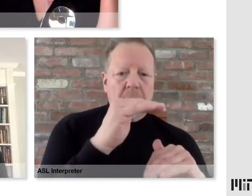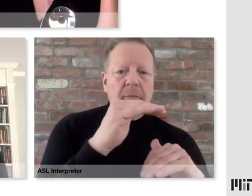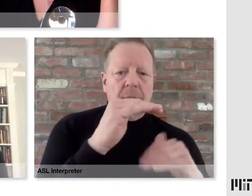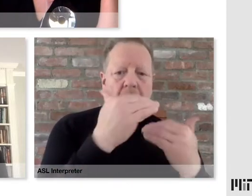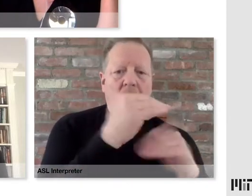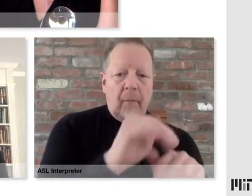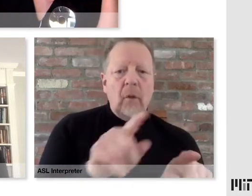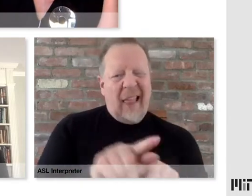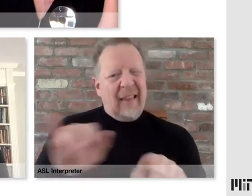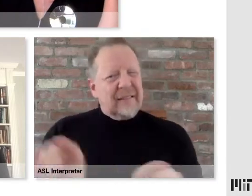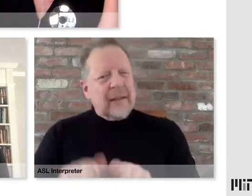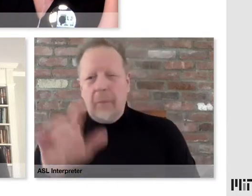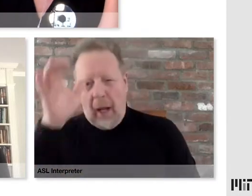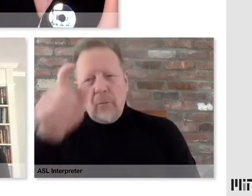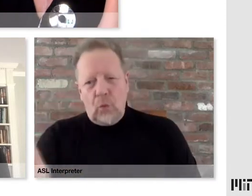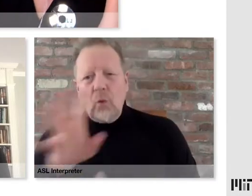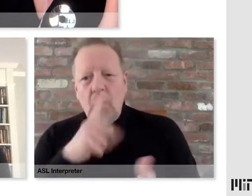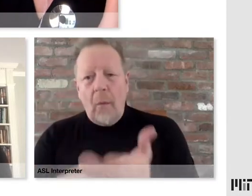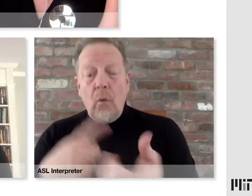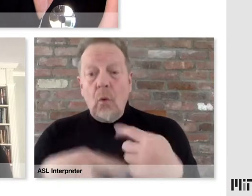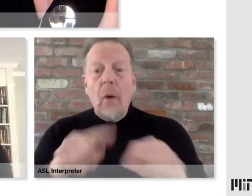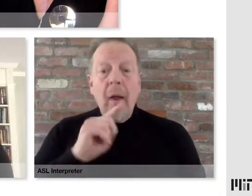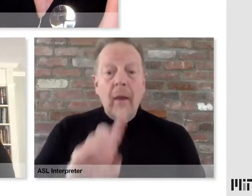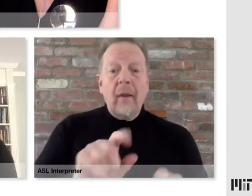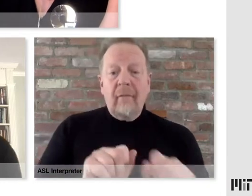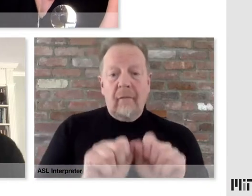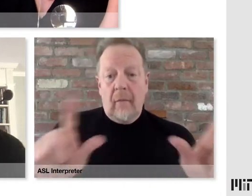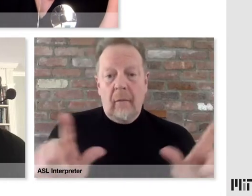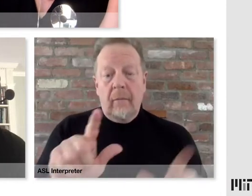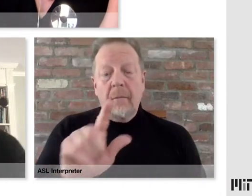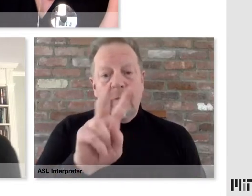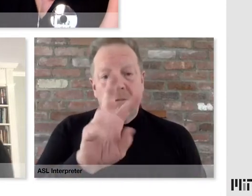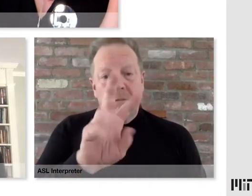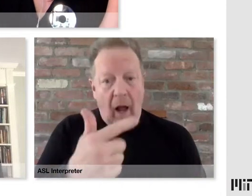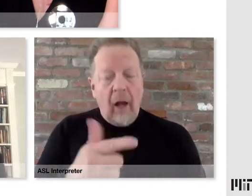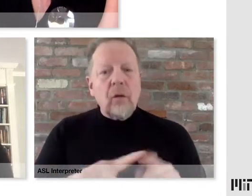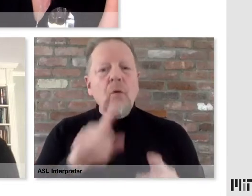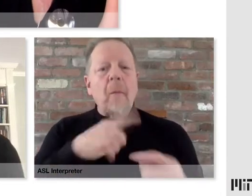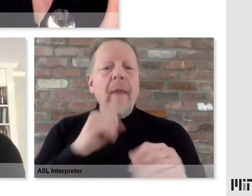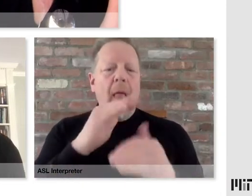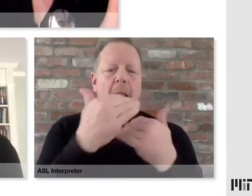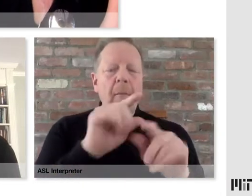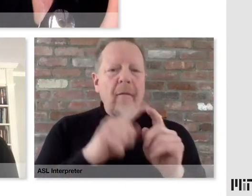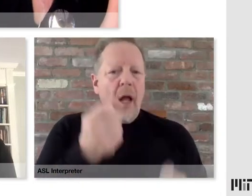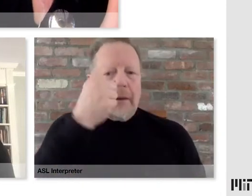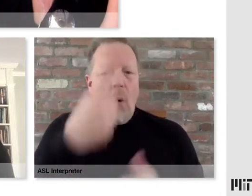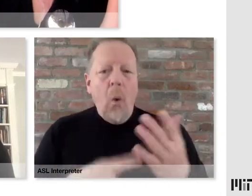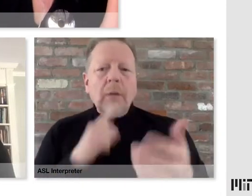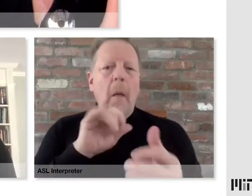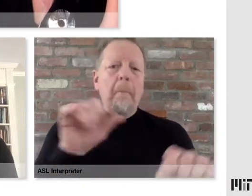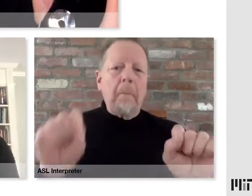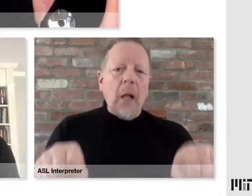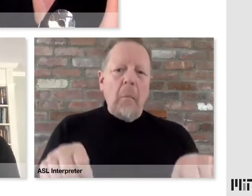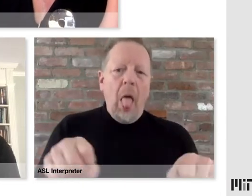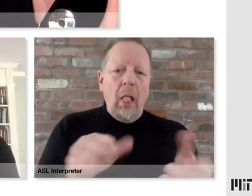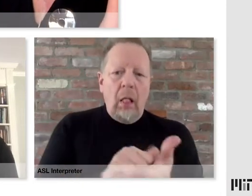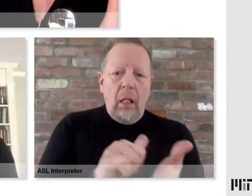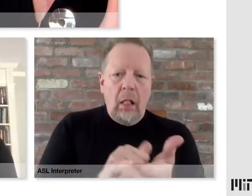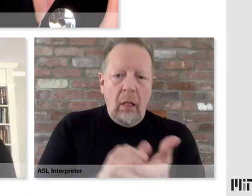come to when you're talking about the blob. You are talking about sort of the limits of understanding of, you know, what is possible,